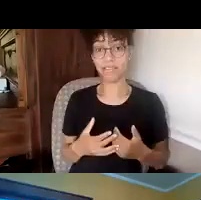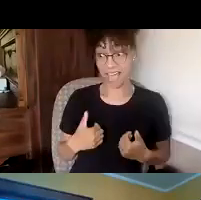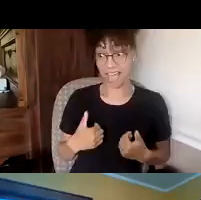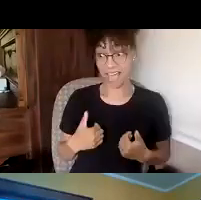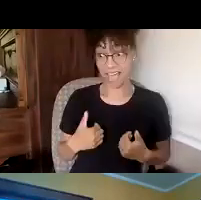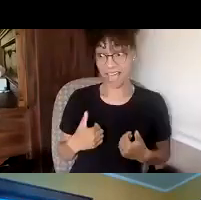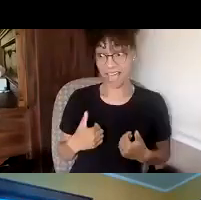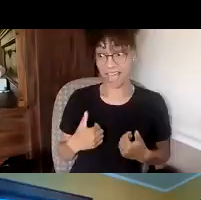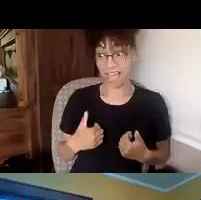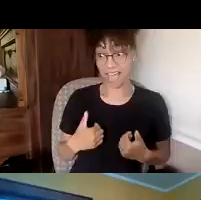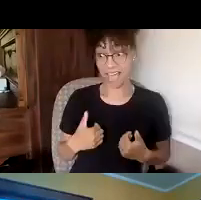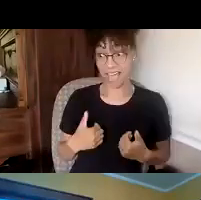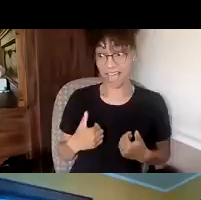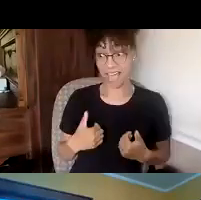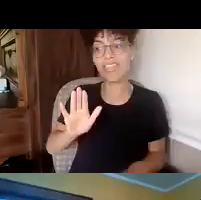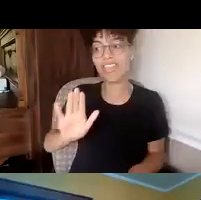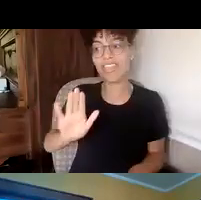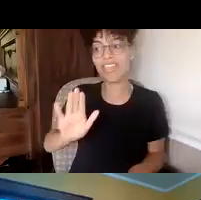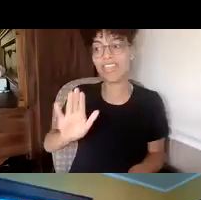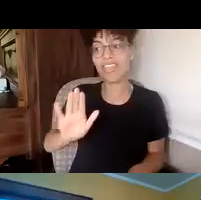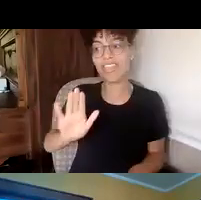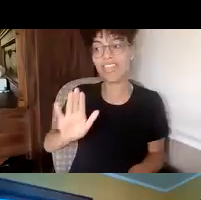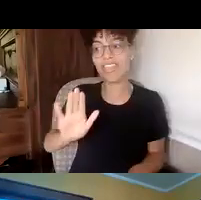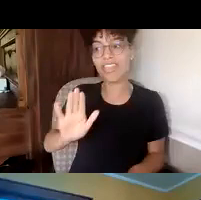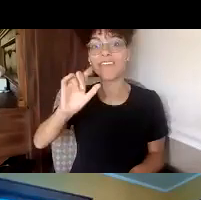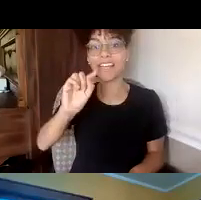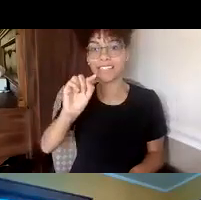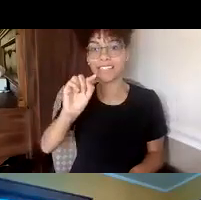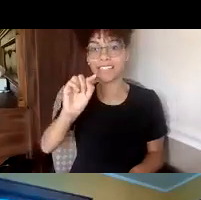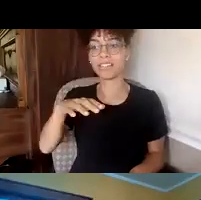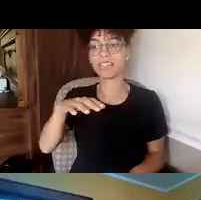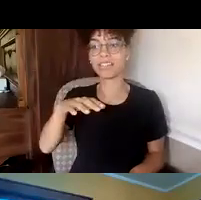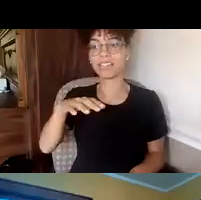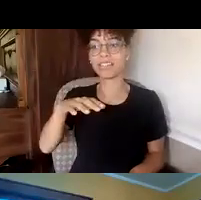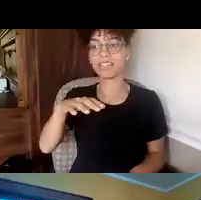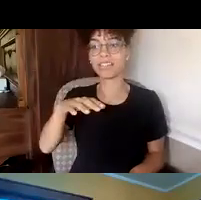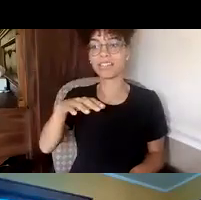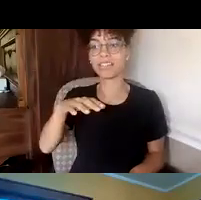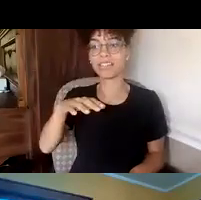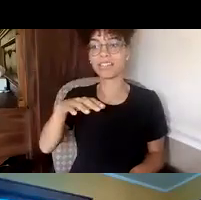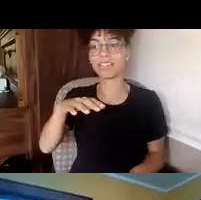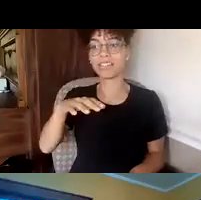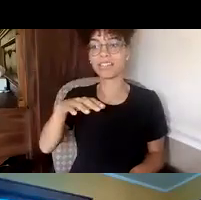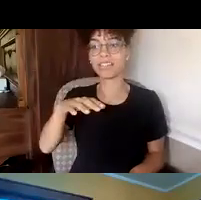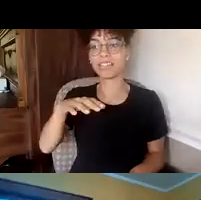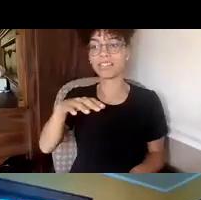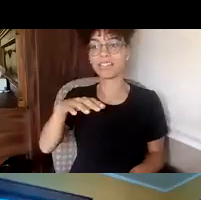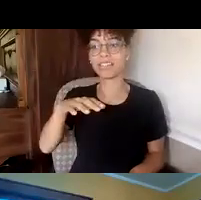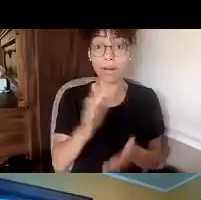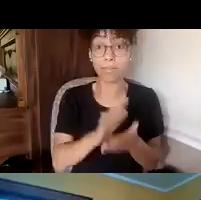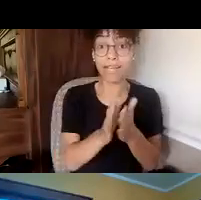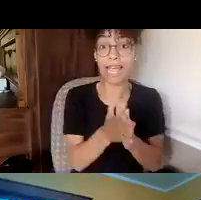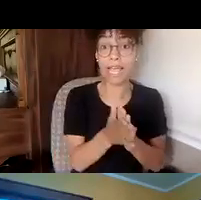share different fates. While one became a Rhodes Scholar, very successful man, the